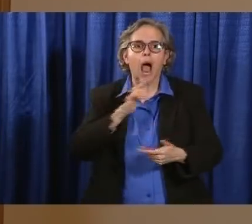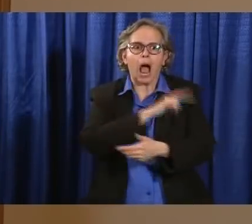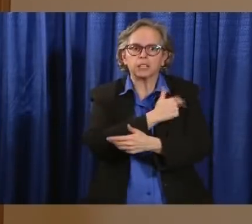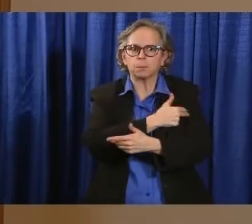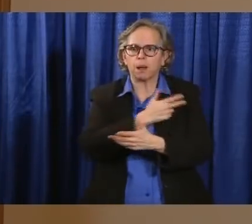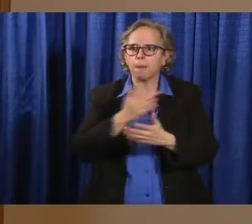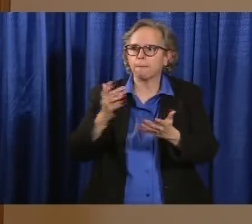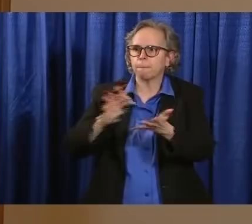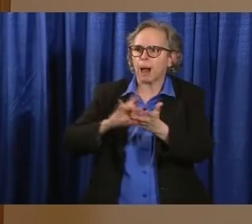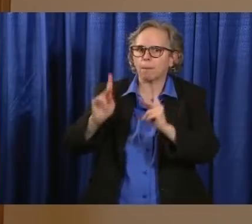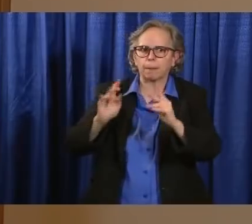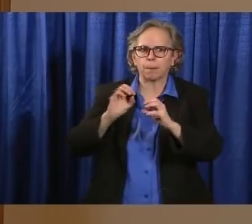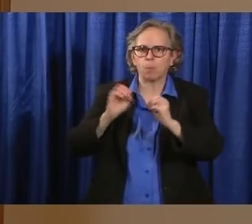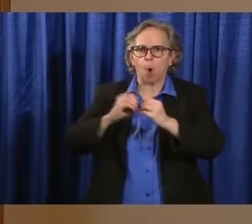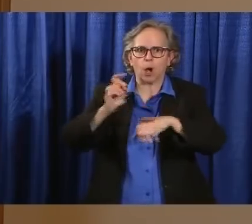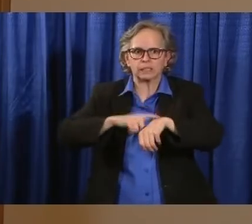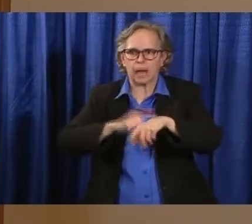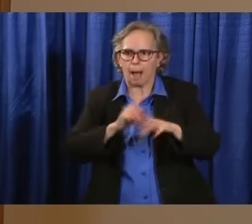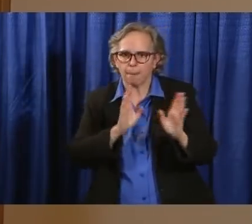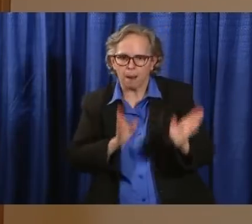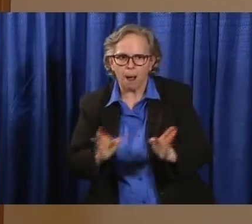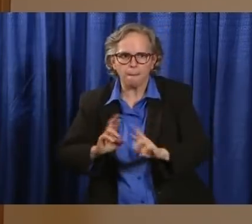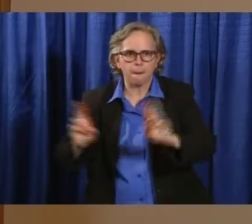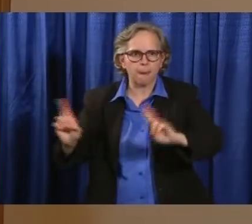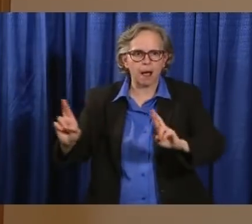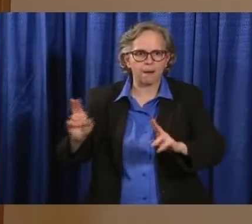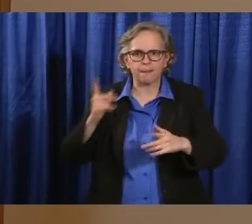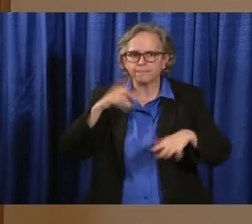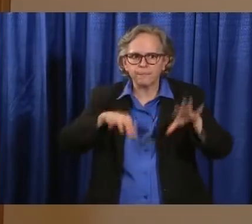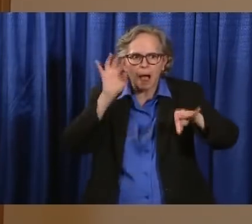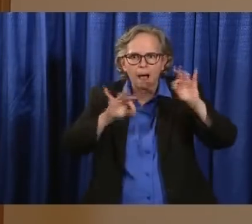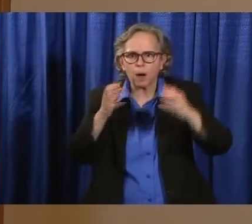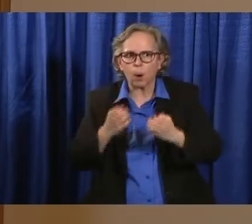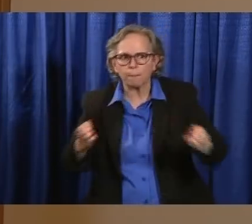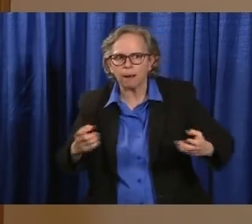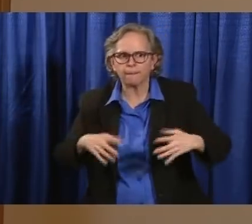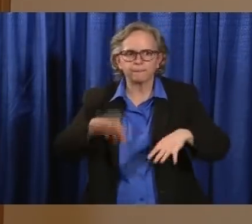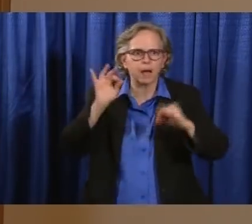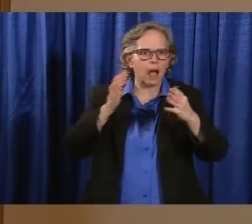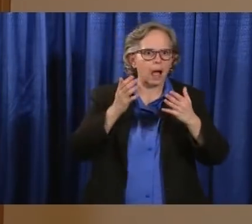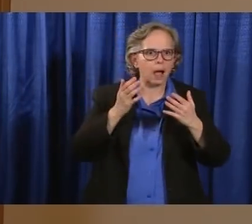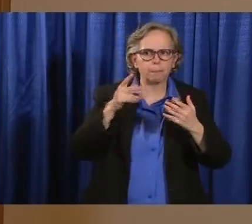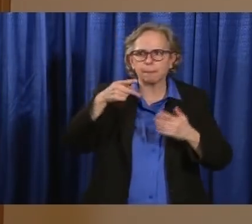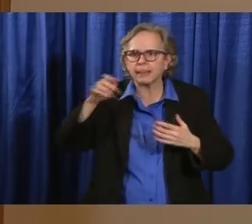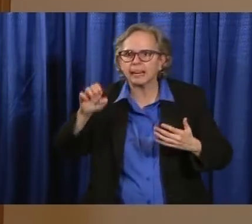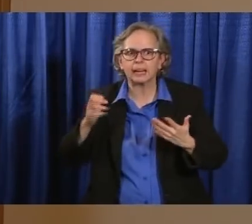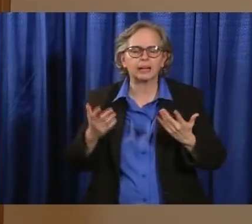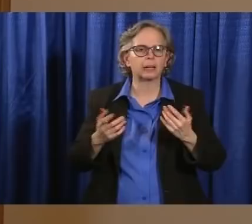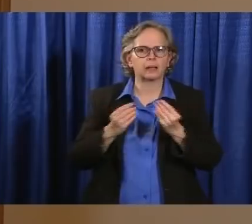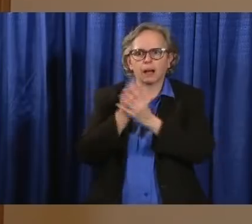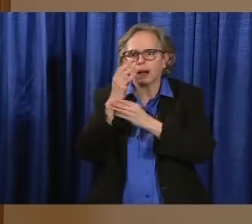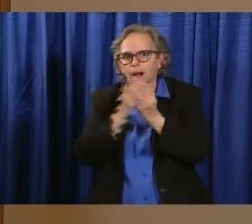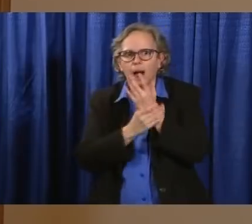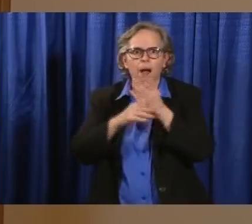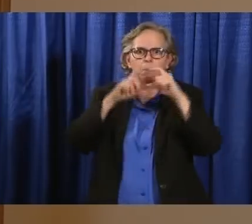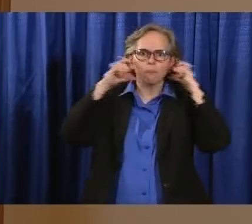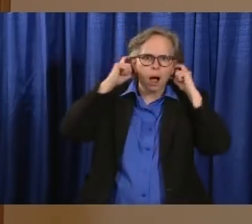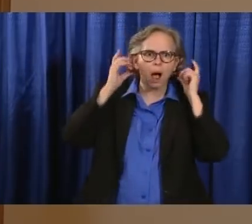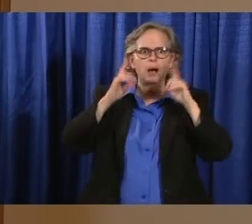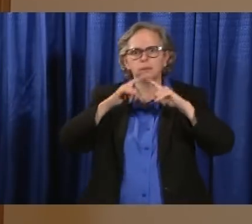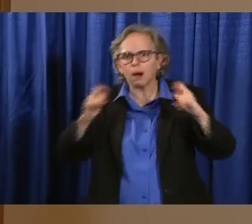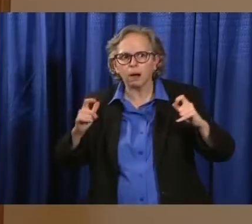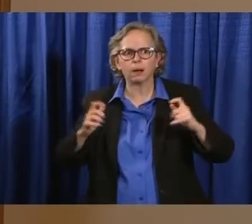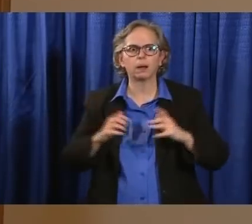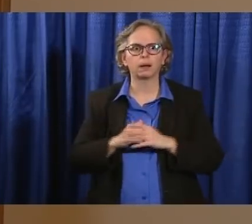day to try to find more equipment for the front lines. It's another day that we don't overwhelm our hospital system in some of the